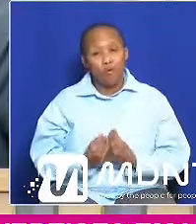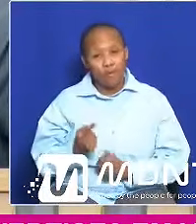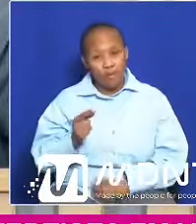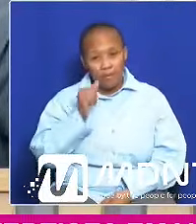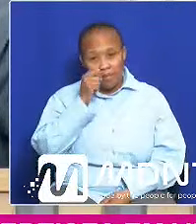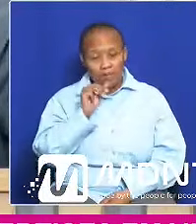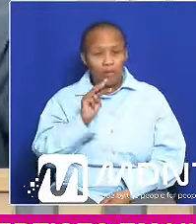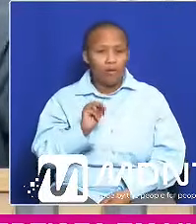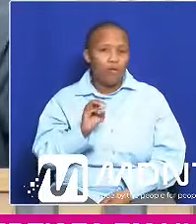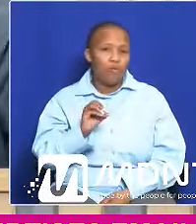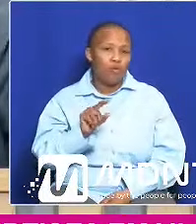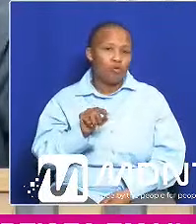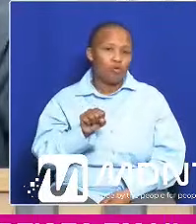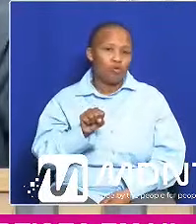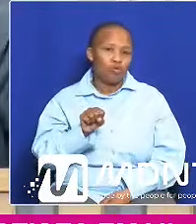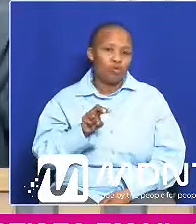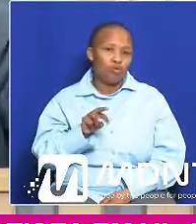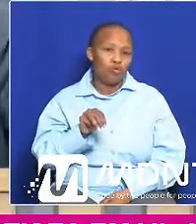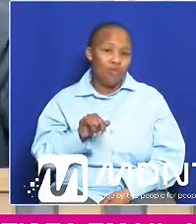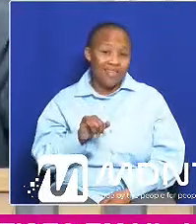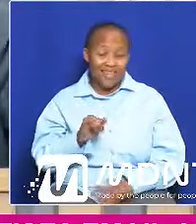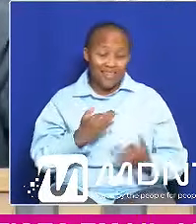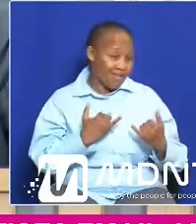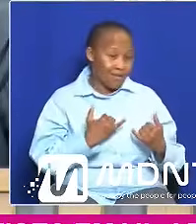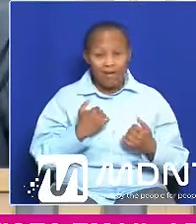At this point, Yes, in December 2024.